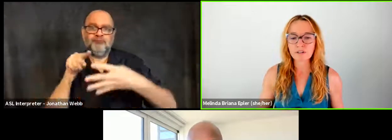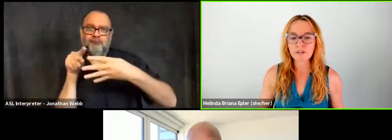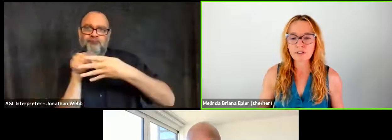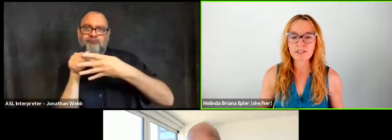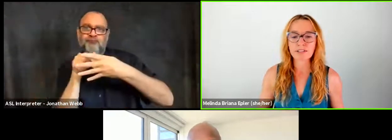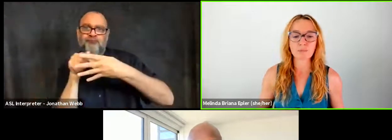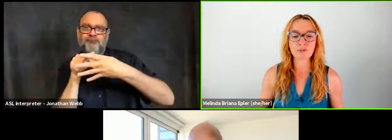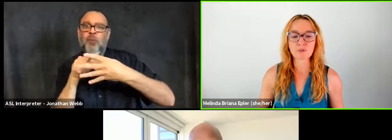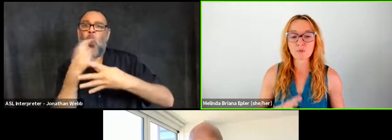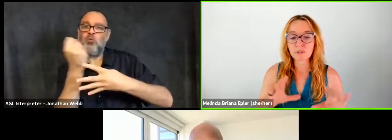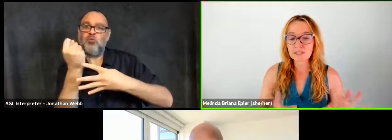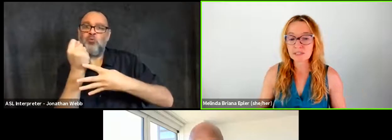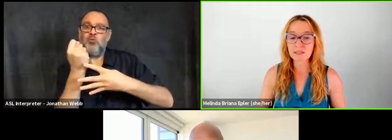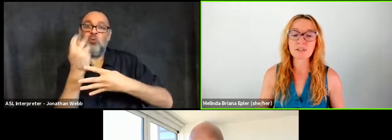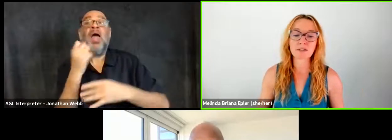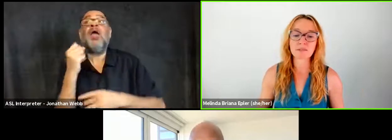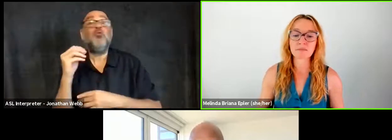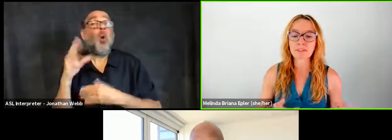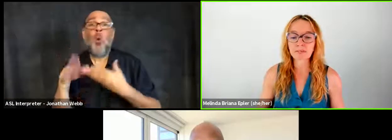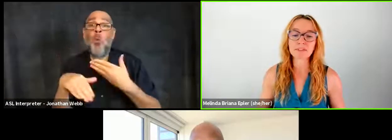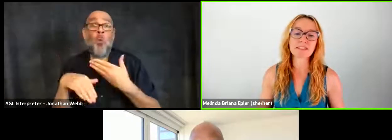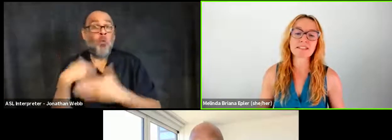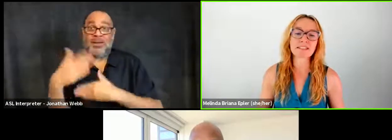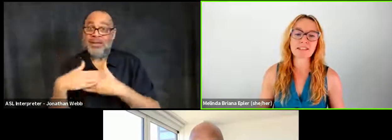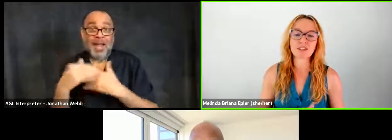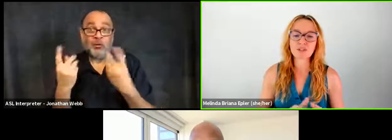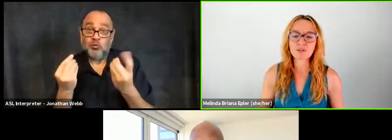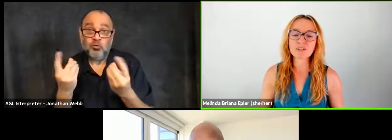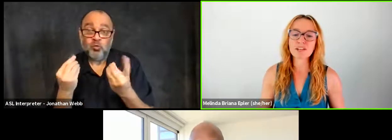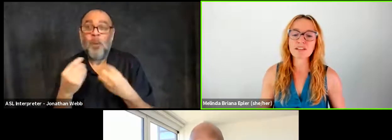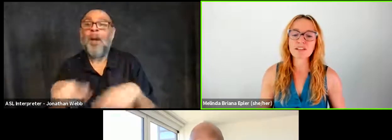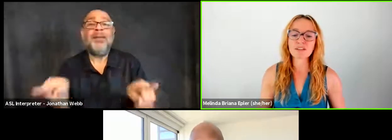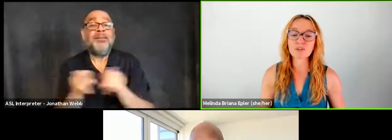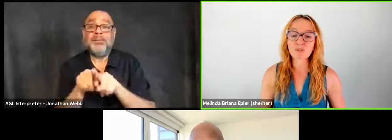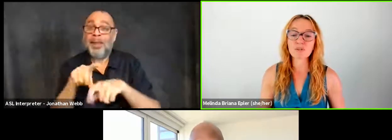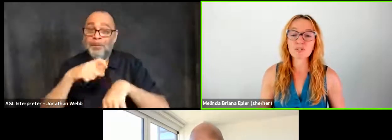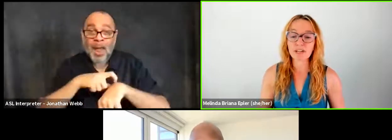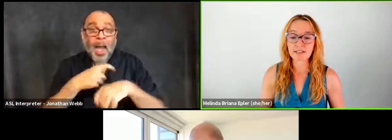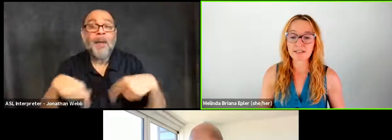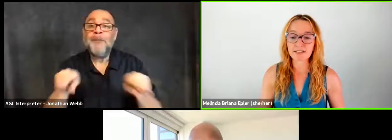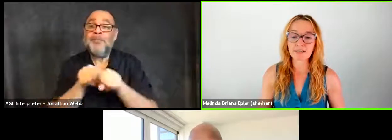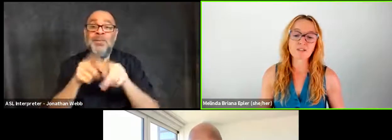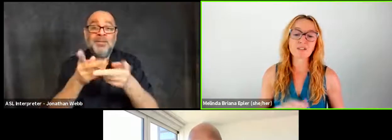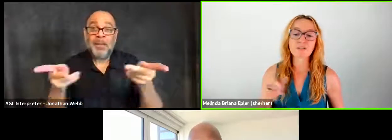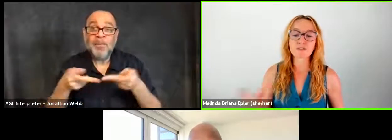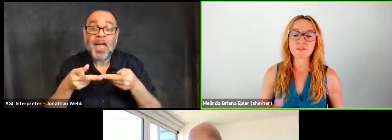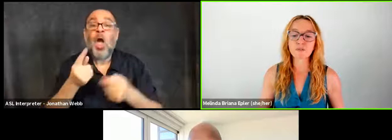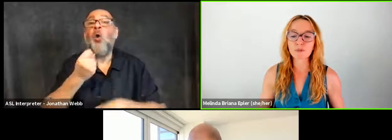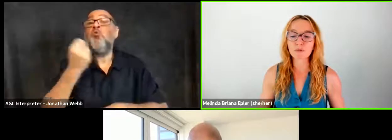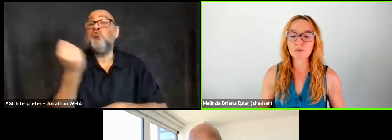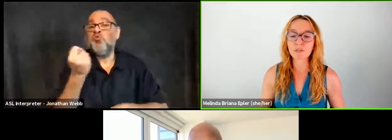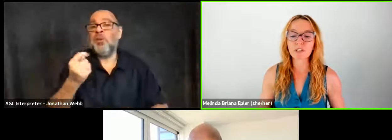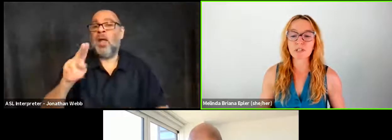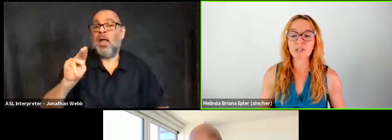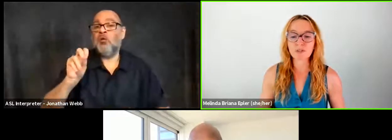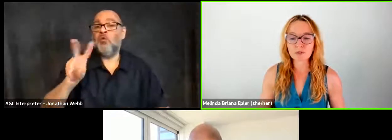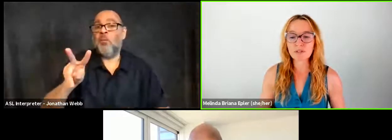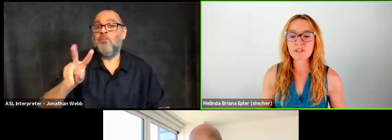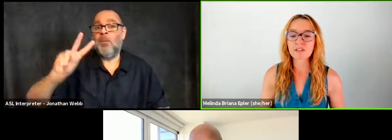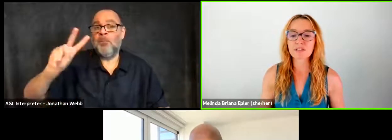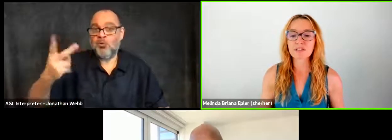our next episode will be at the same time, same place, Tuesday, November 2nd, and then the following one will